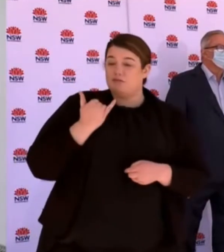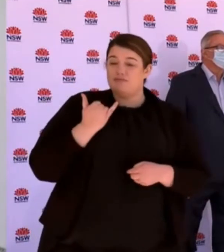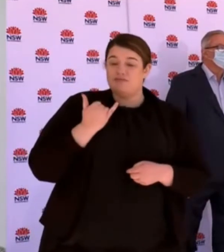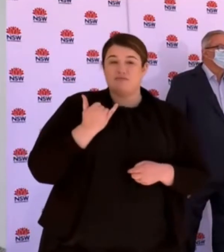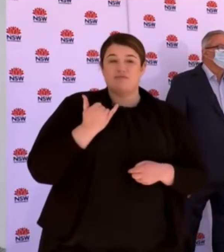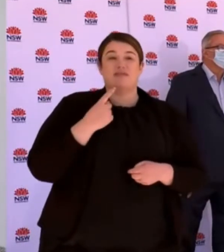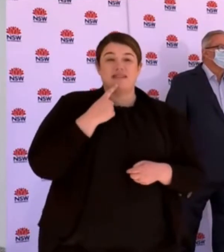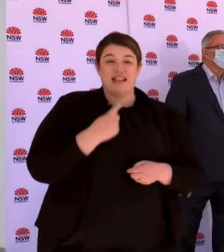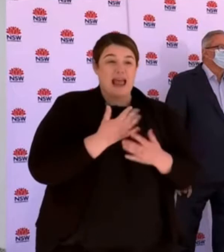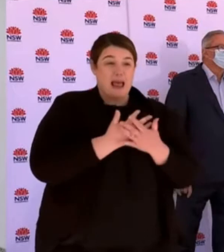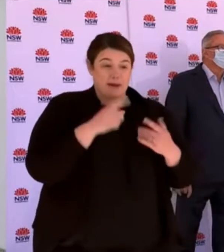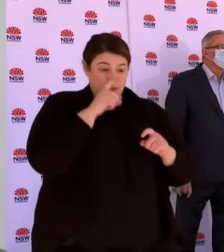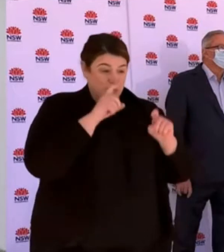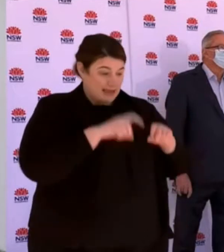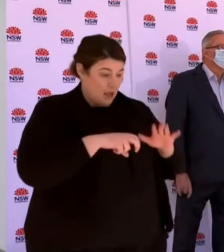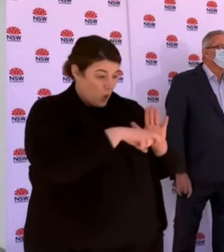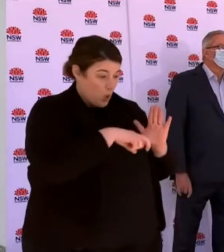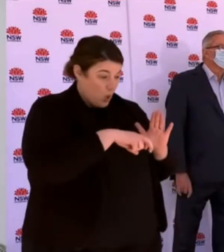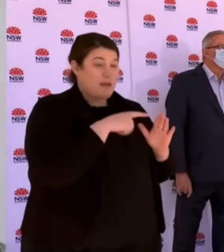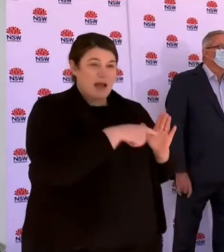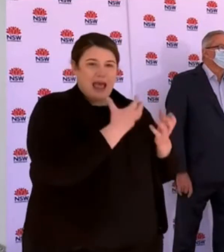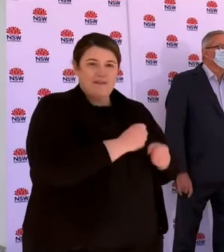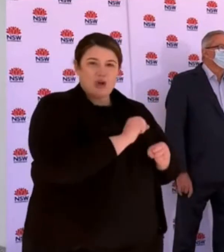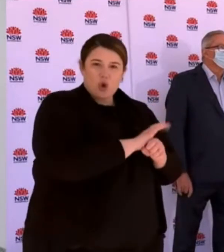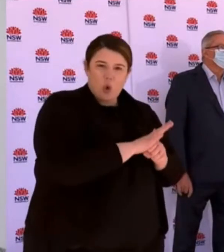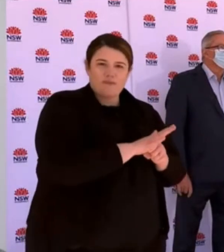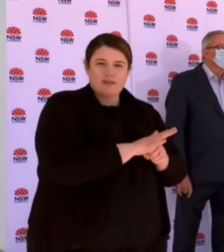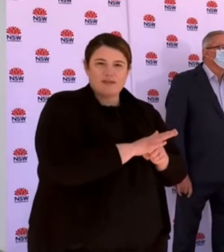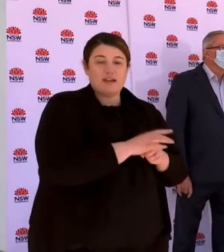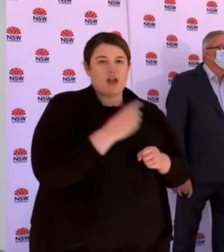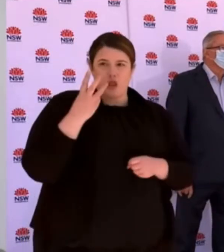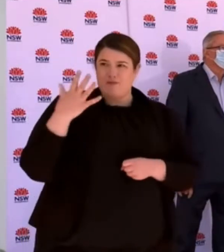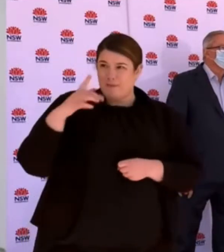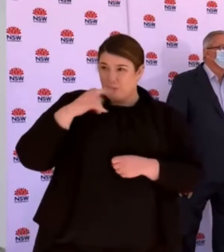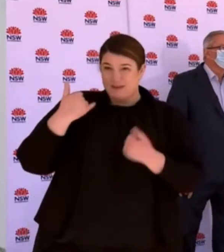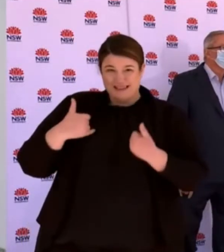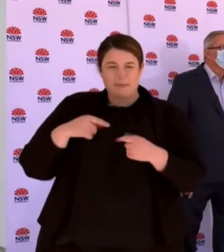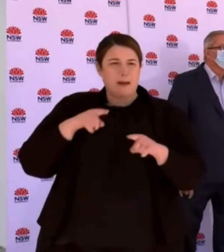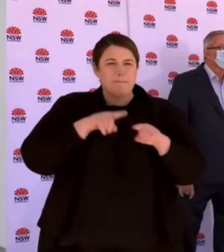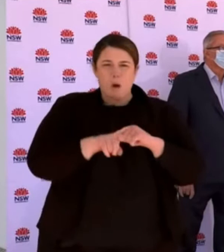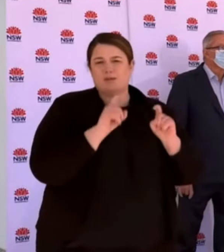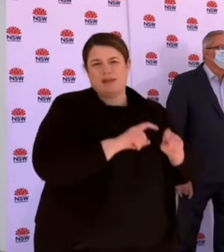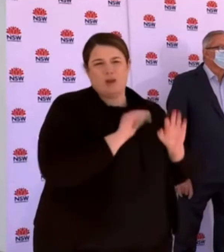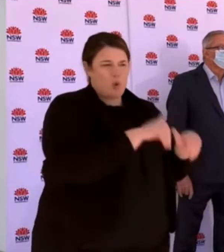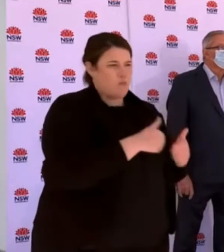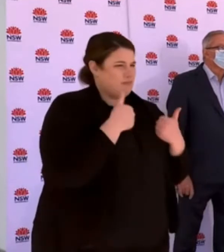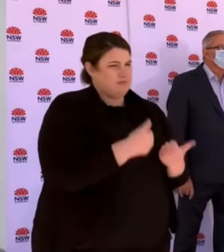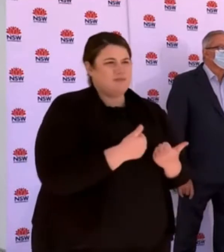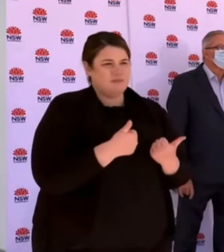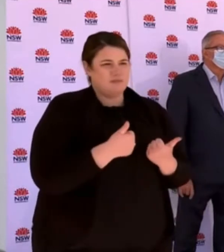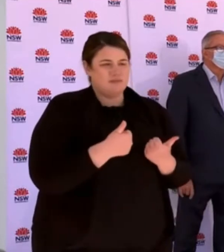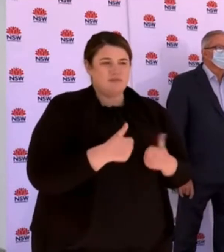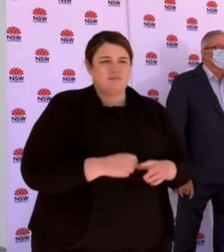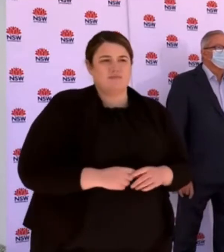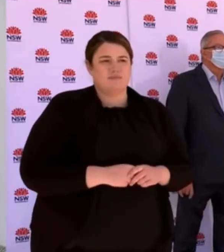about fewer cases being exposed to the community, even though the number of cases is going up. That means that those in isolation may have